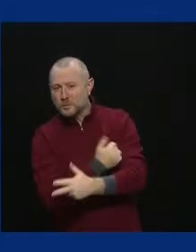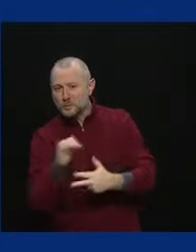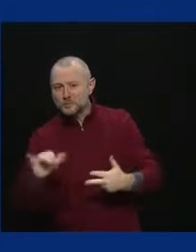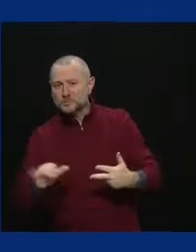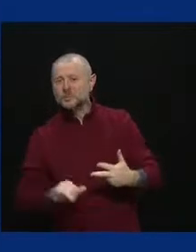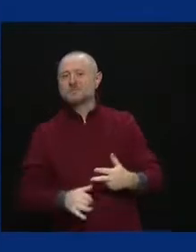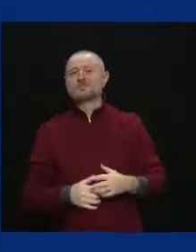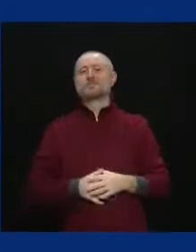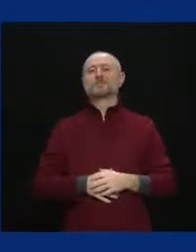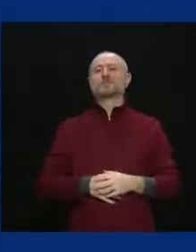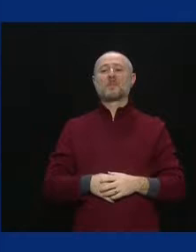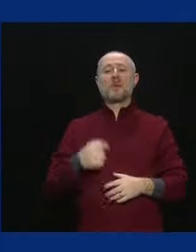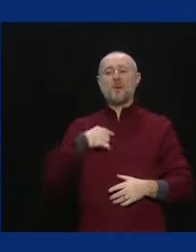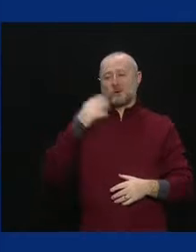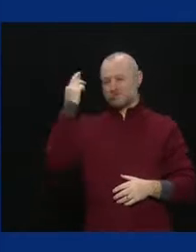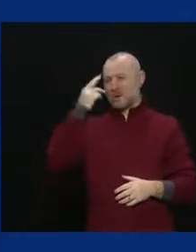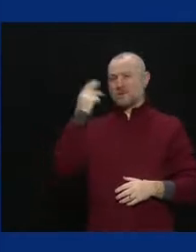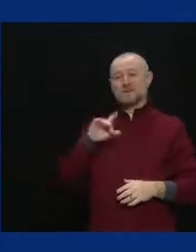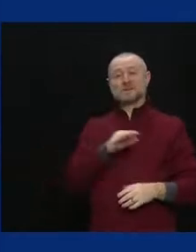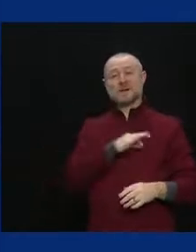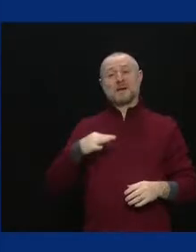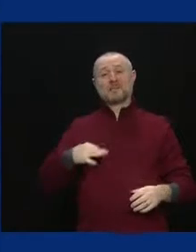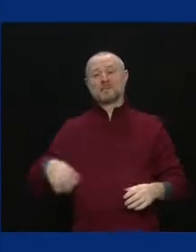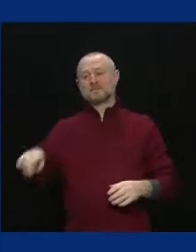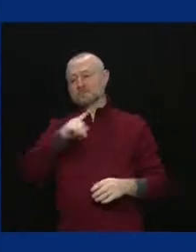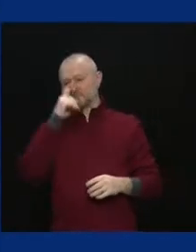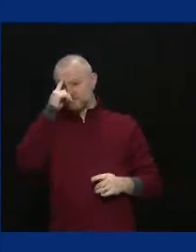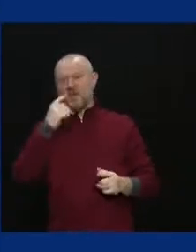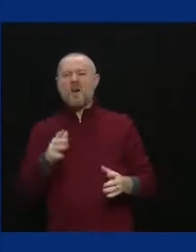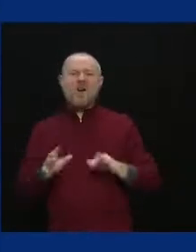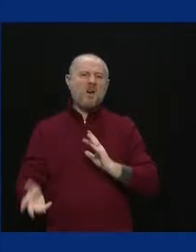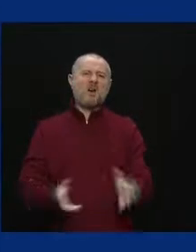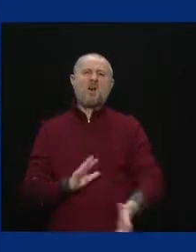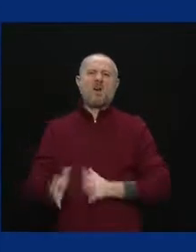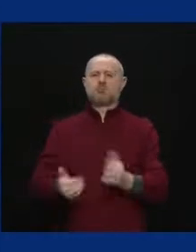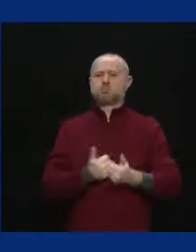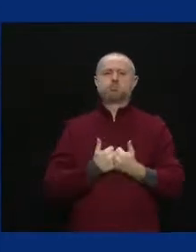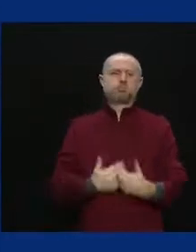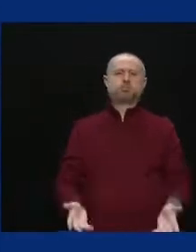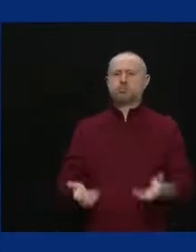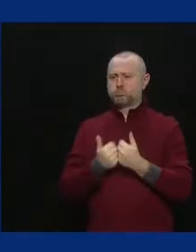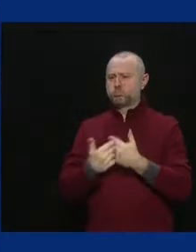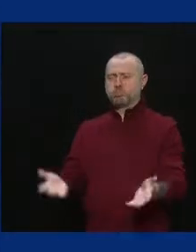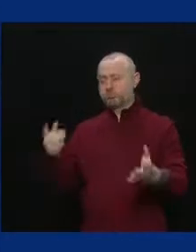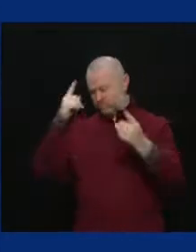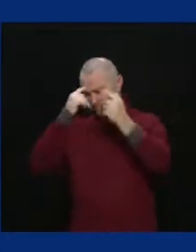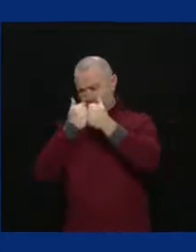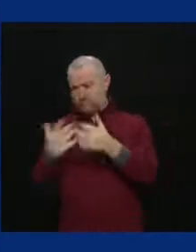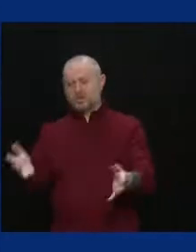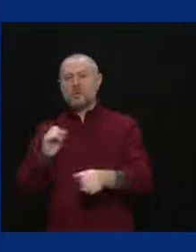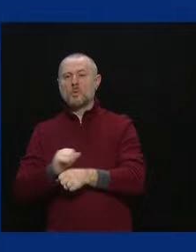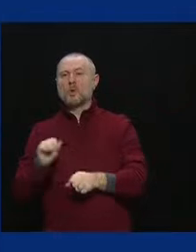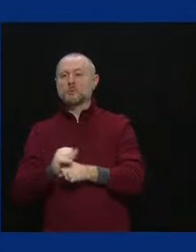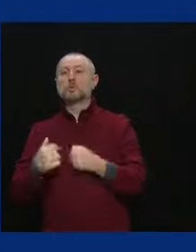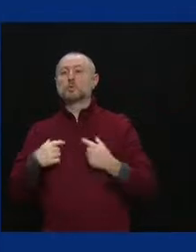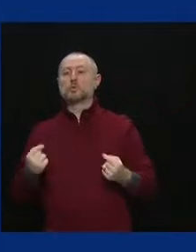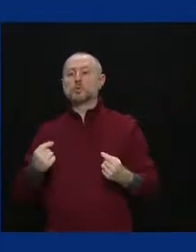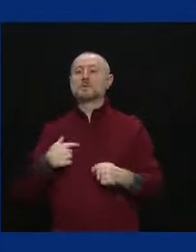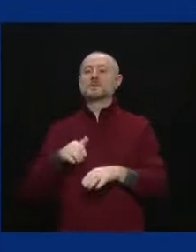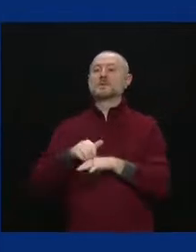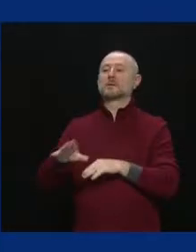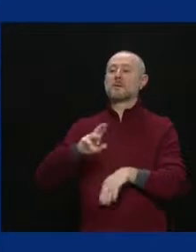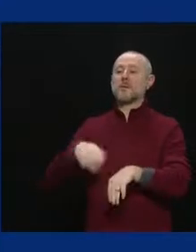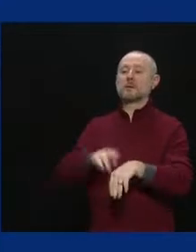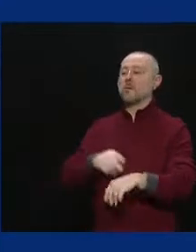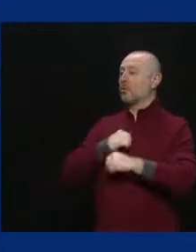staff are exhausted, they've been overworked, and we literally have to send in the National Guard to help in a number of our